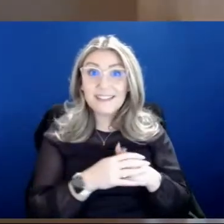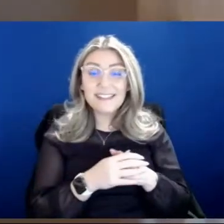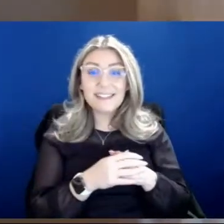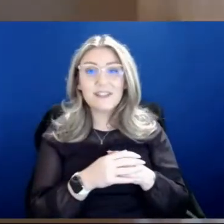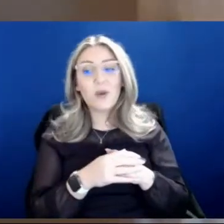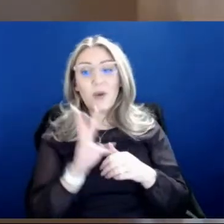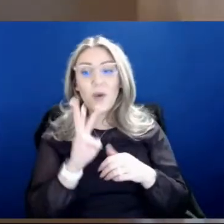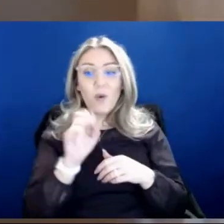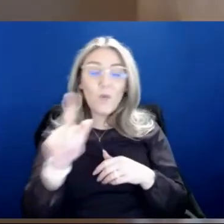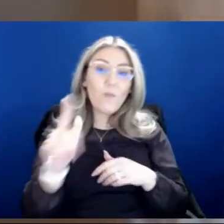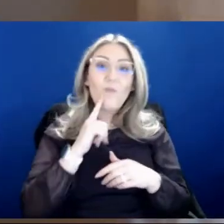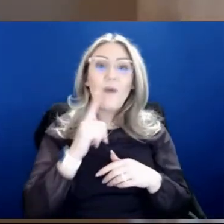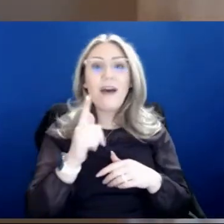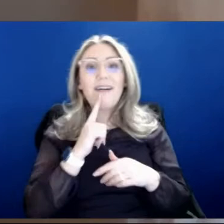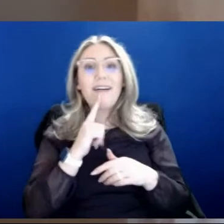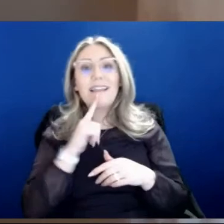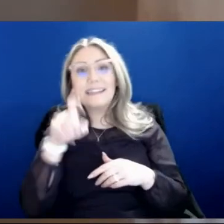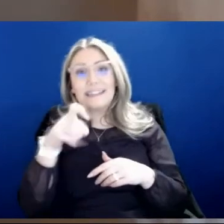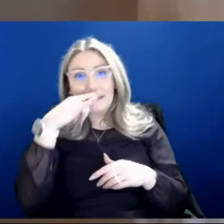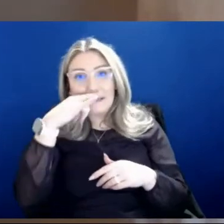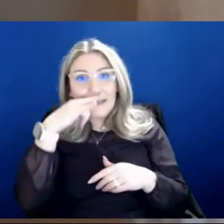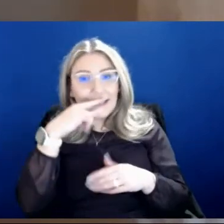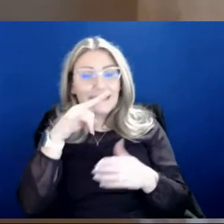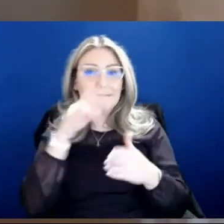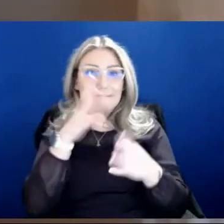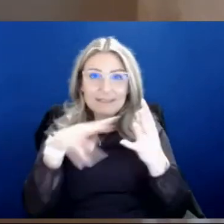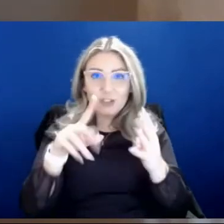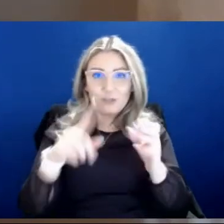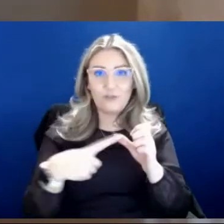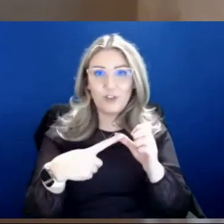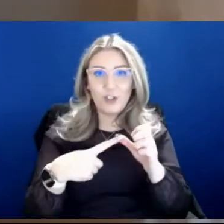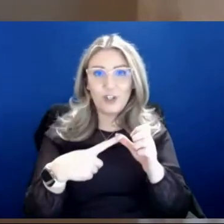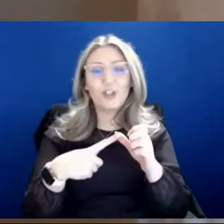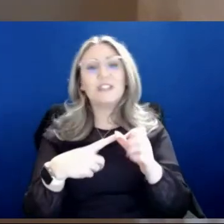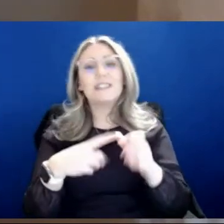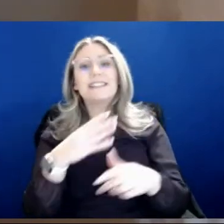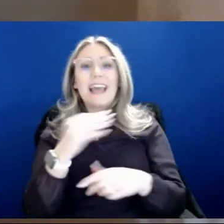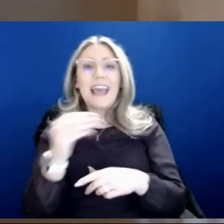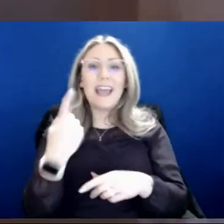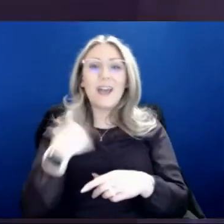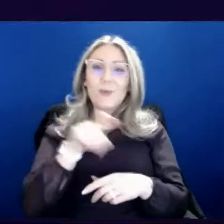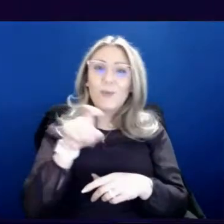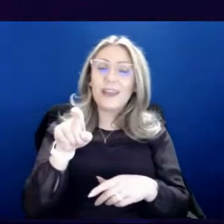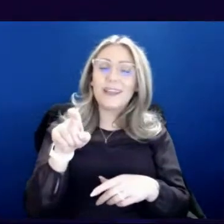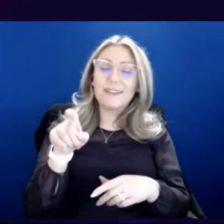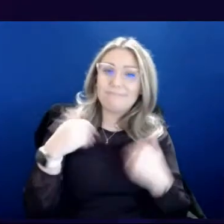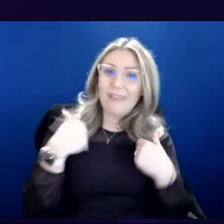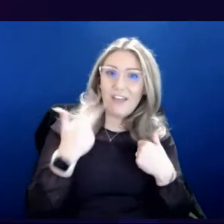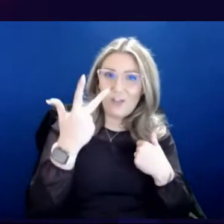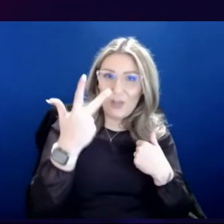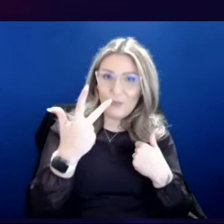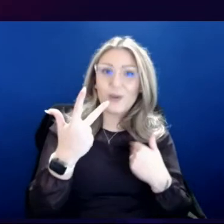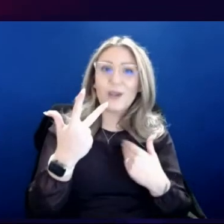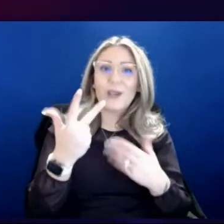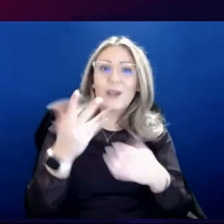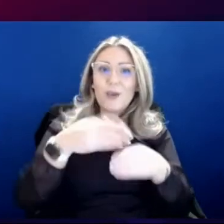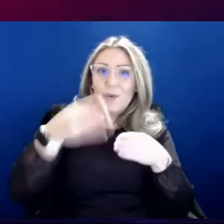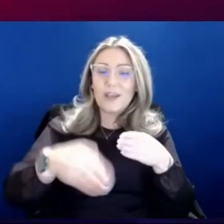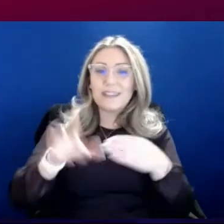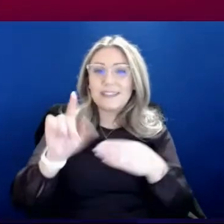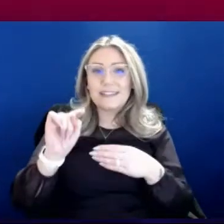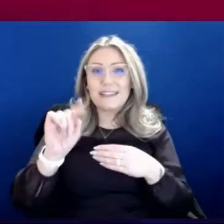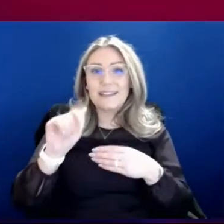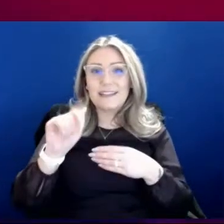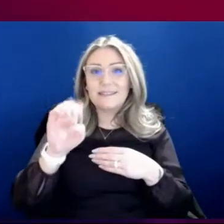Well, we have to get the kids' schedules first. Right. But we definitely have 3 long weekends at Table Rock Lake, which